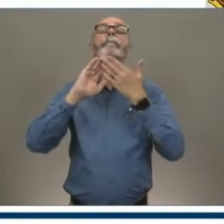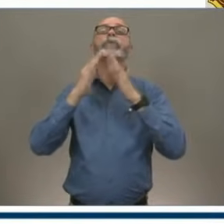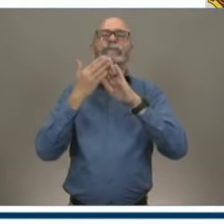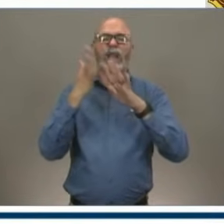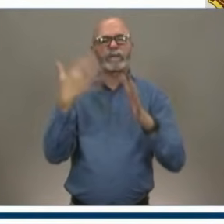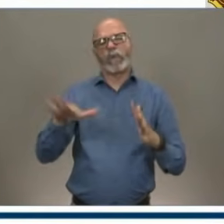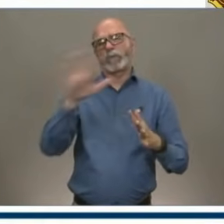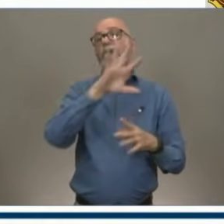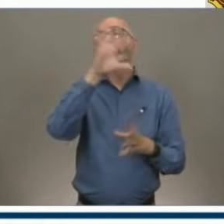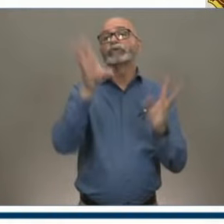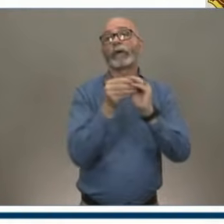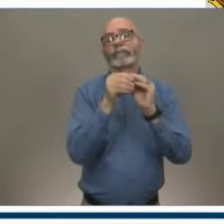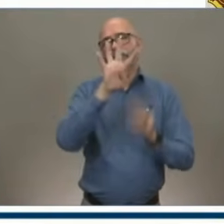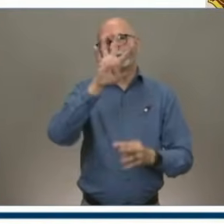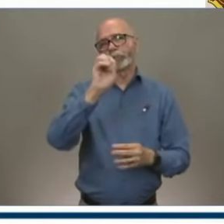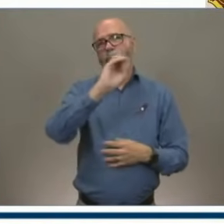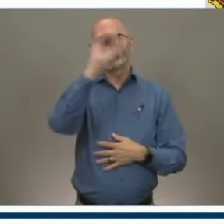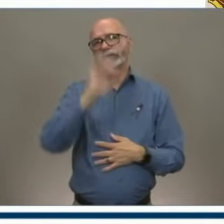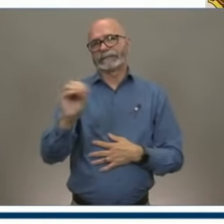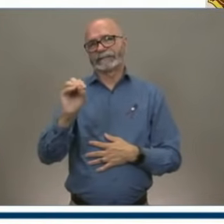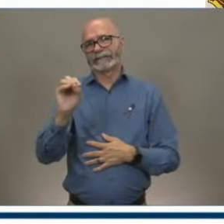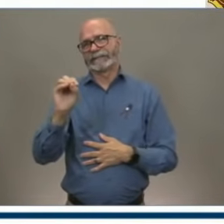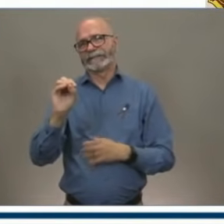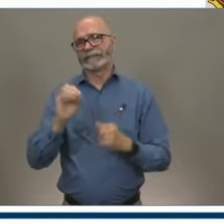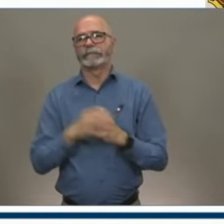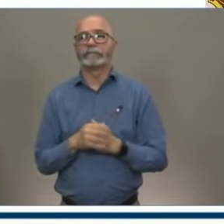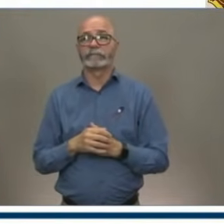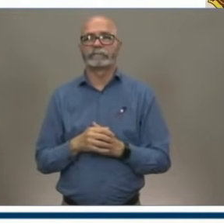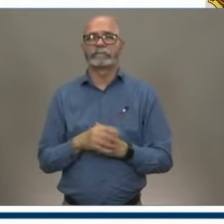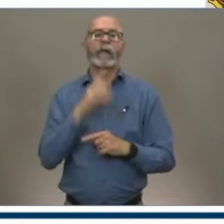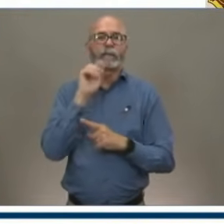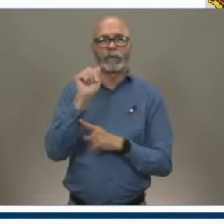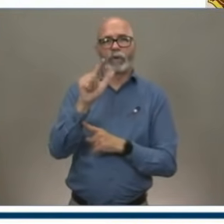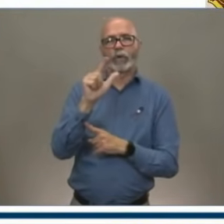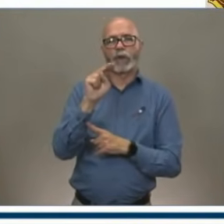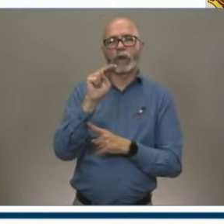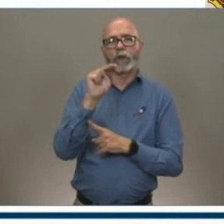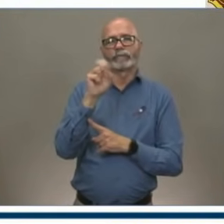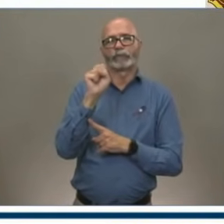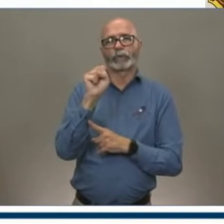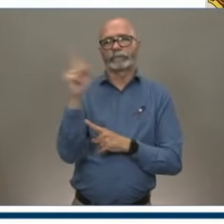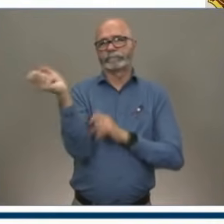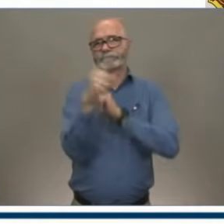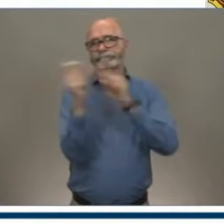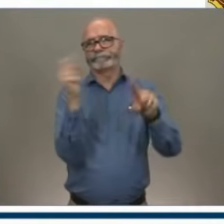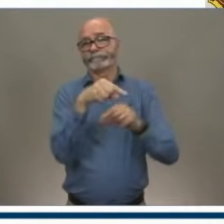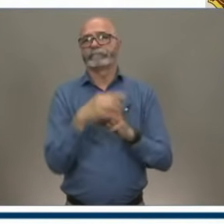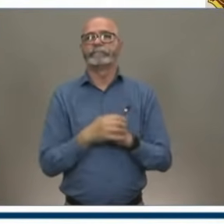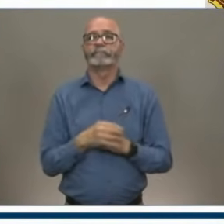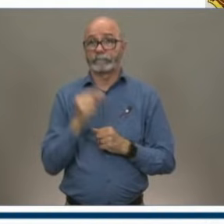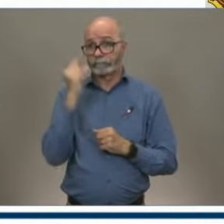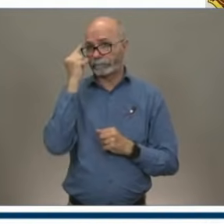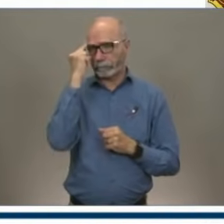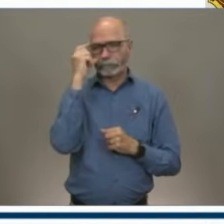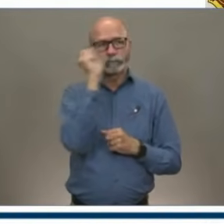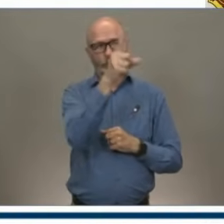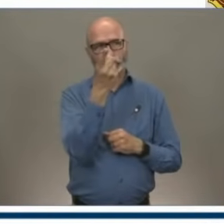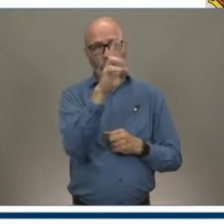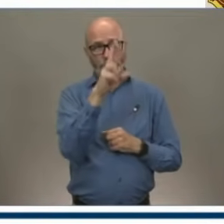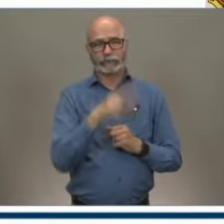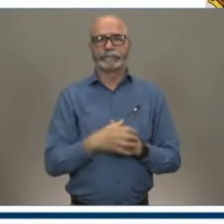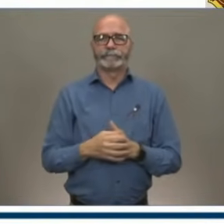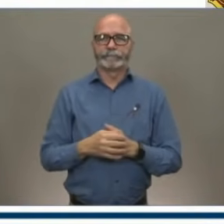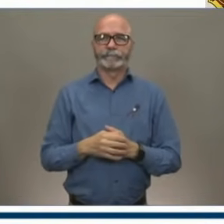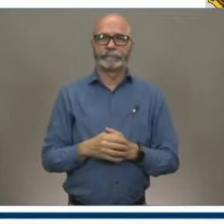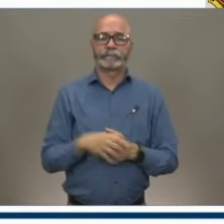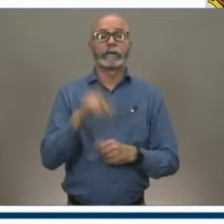Lindsay Armstrong from all Nova Scotia. Go ahead, Lindsay. Thank you. For Dr. Strang, the Pharmacy Association of Nova Scotia has said